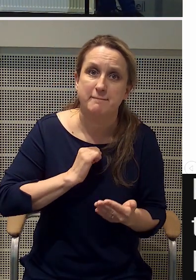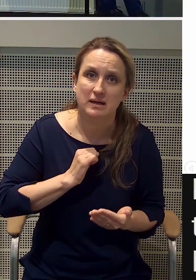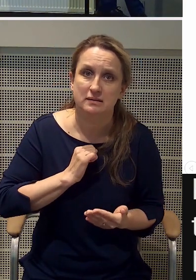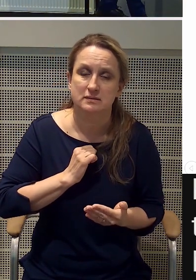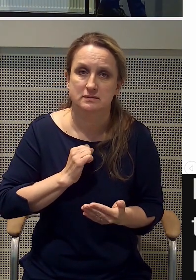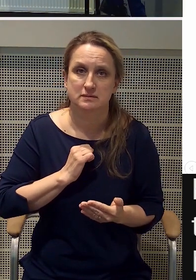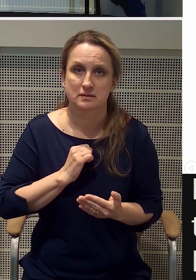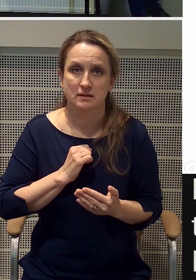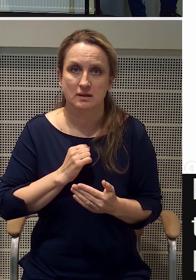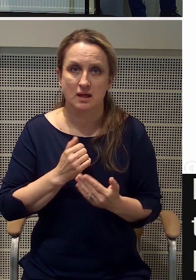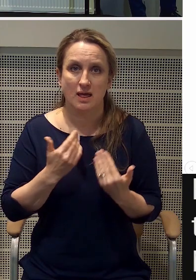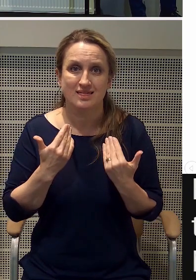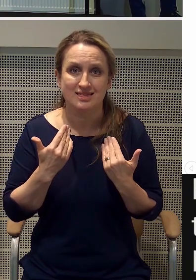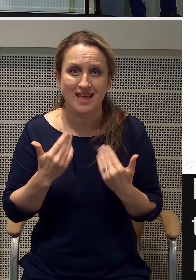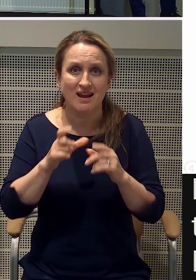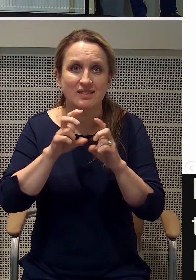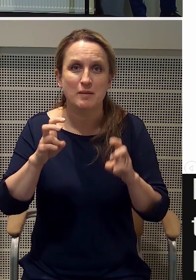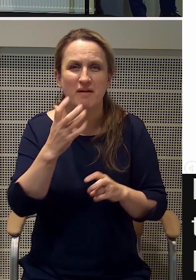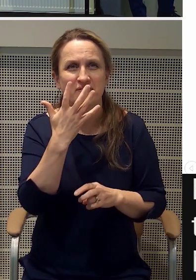want to get the better price?